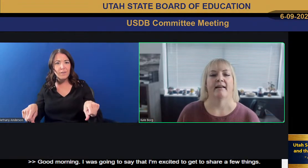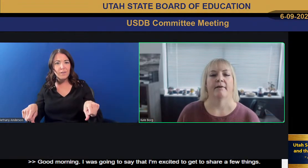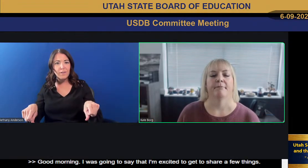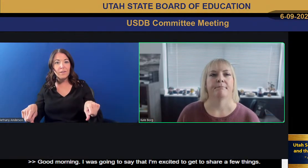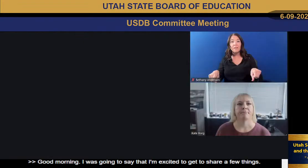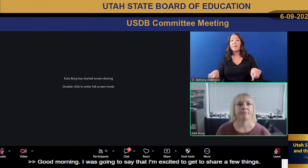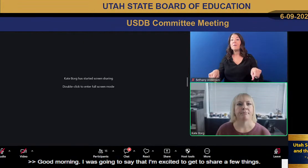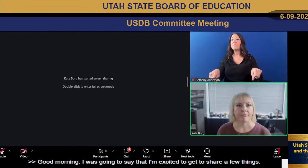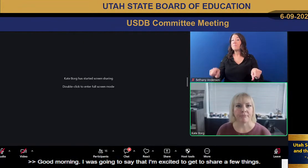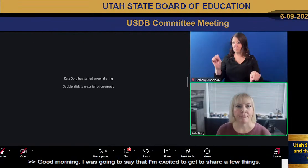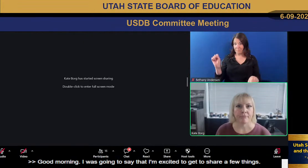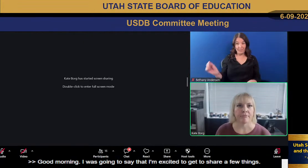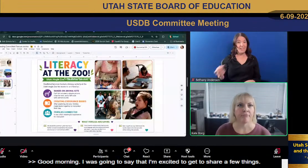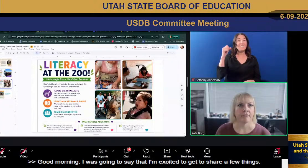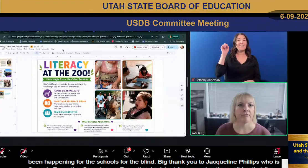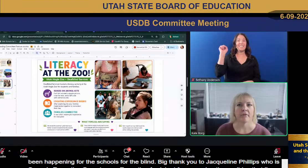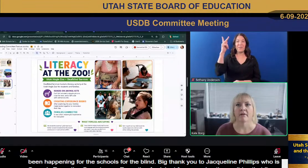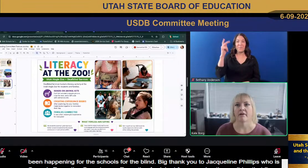like I am.